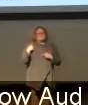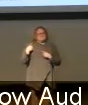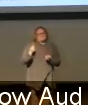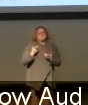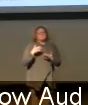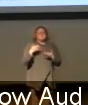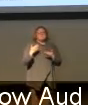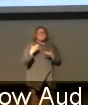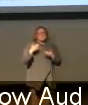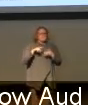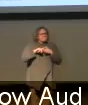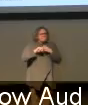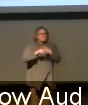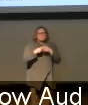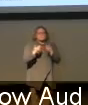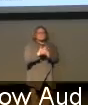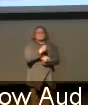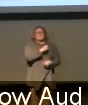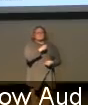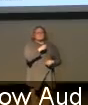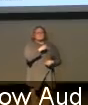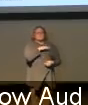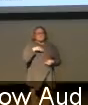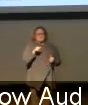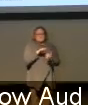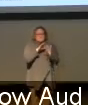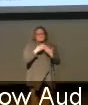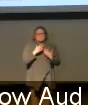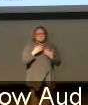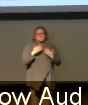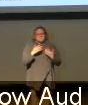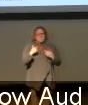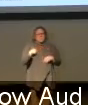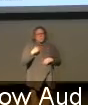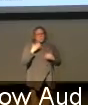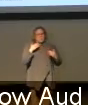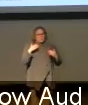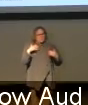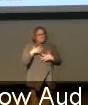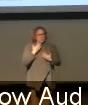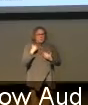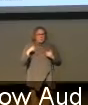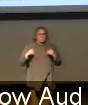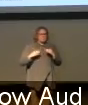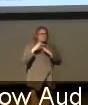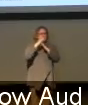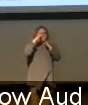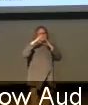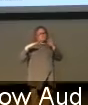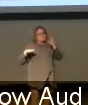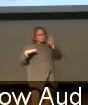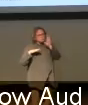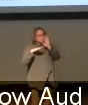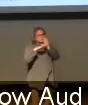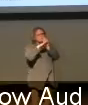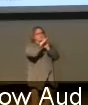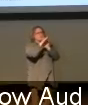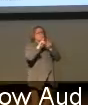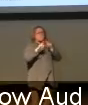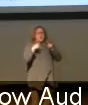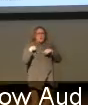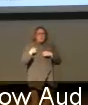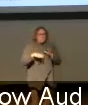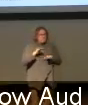pandemic, and fears that we would have hit the peak last week. What we have found is that we've done such a great job